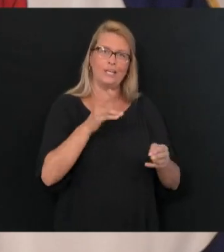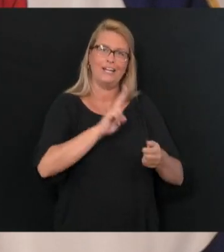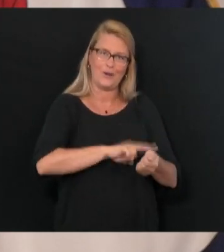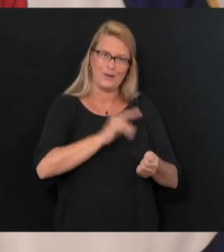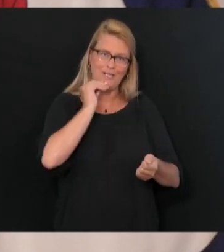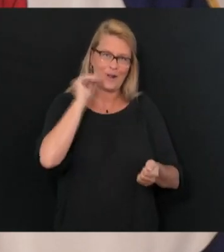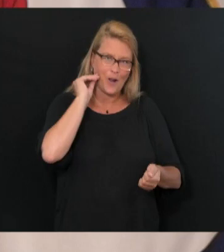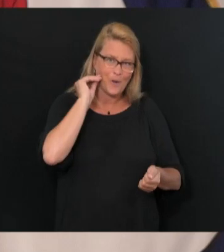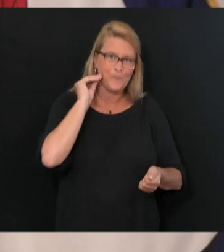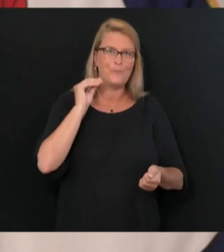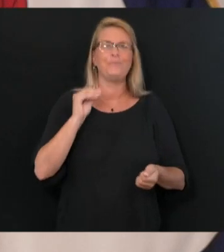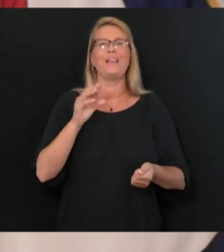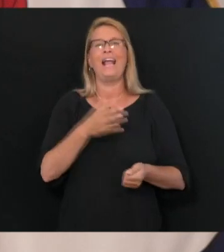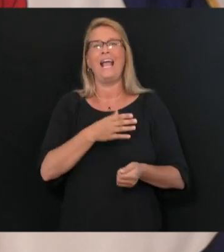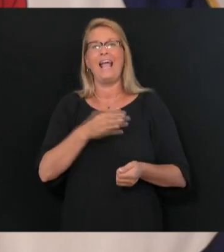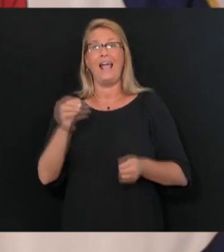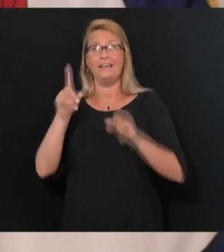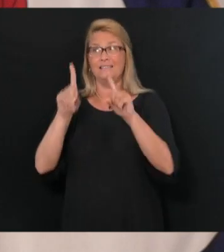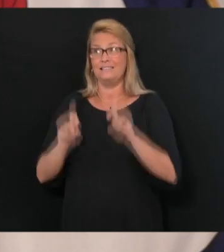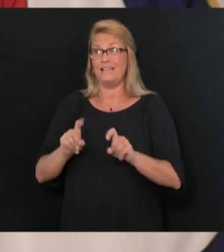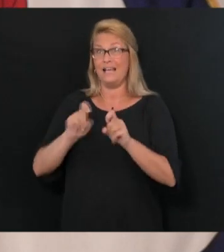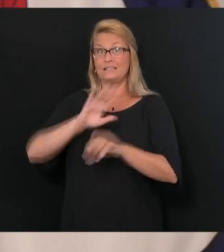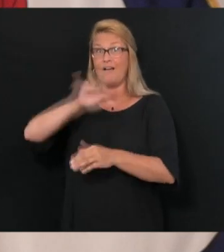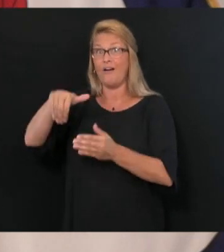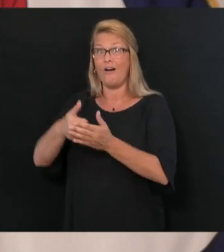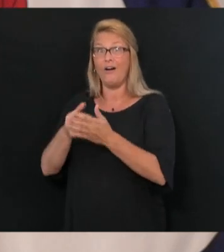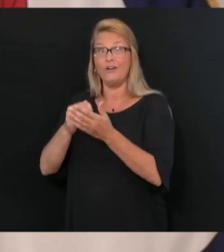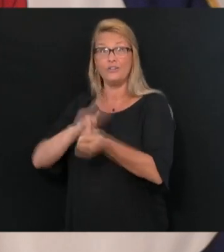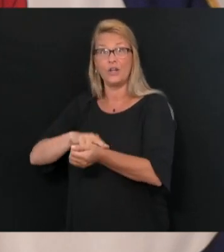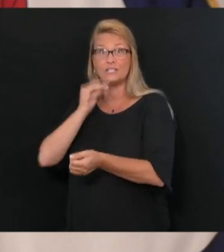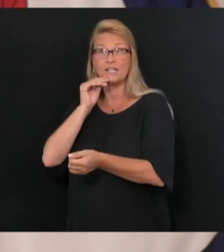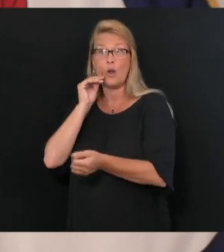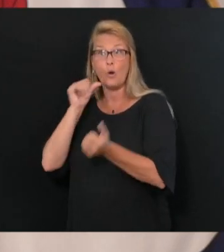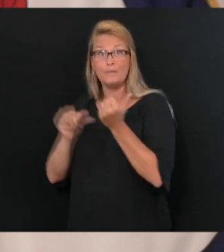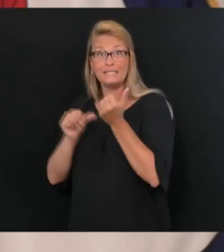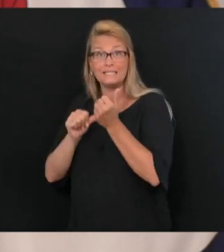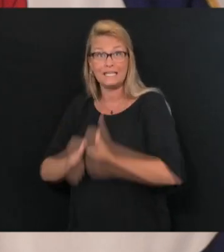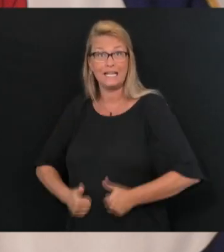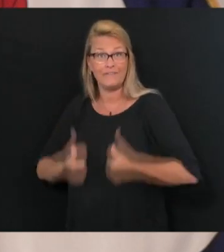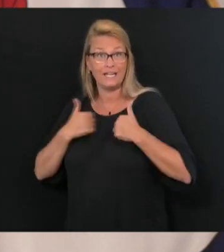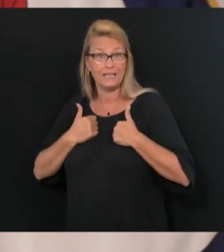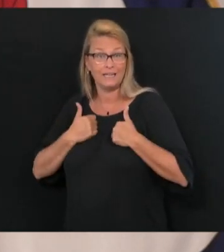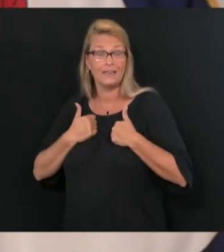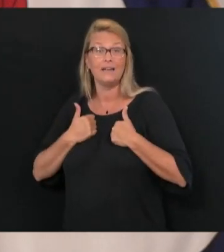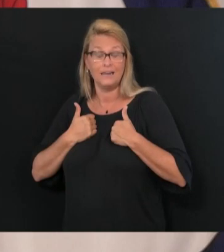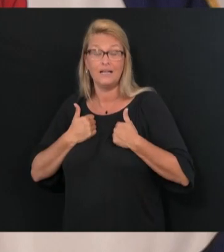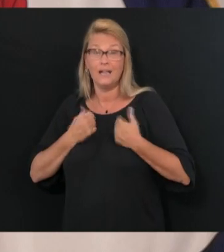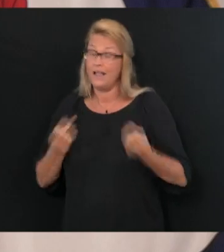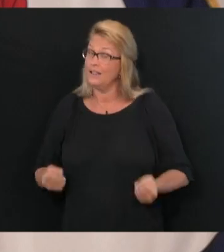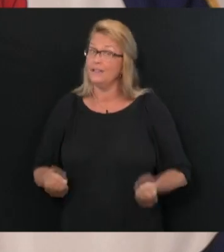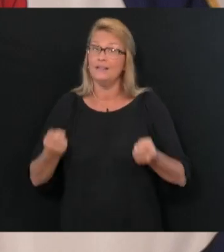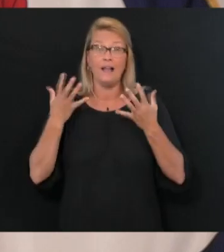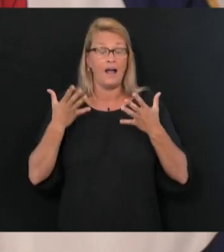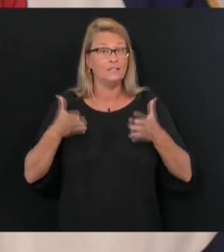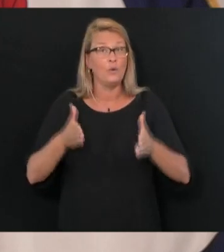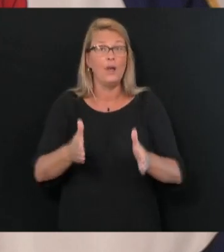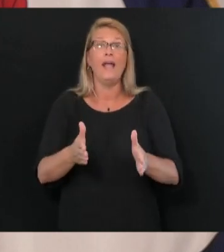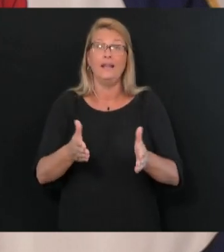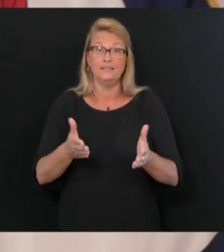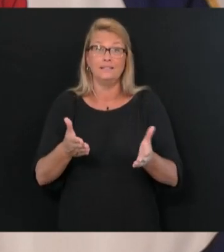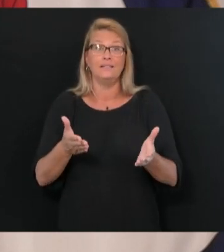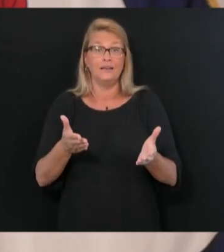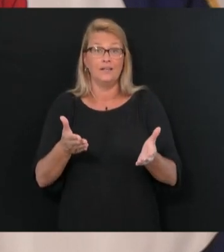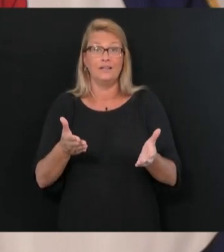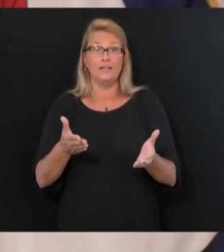nation, to test all the nursing homes, the assisted living and all that kind of stuff in lots and lots of ways. And